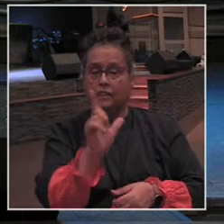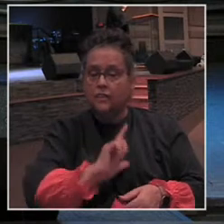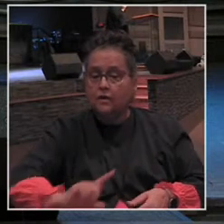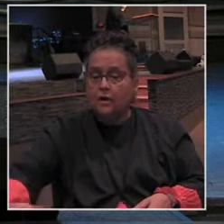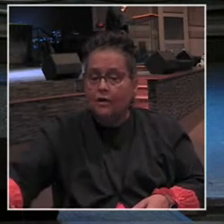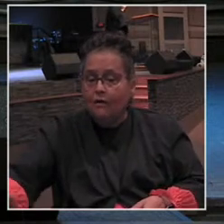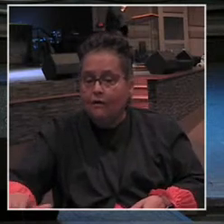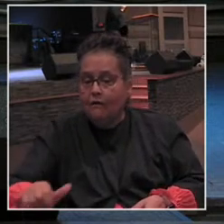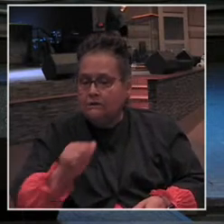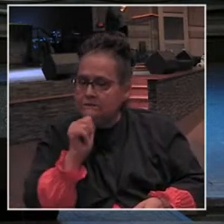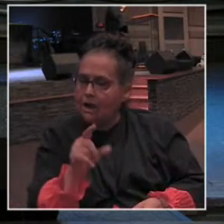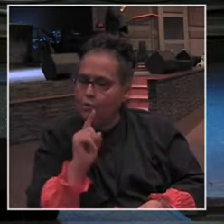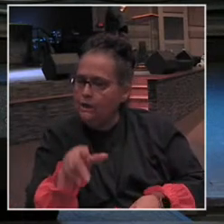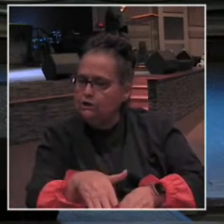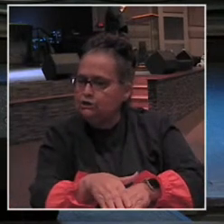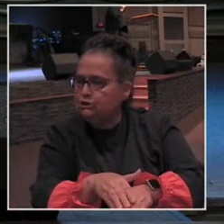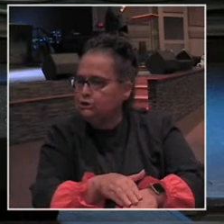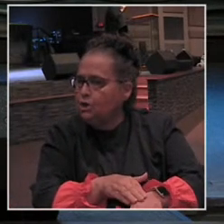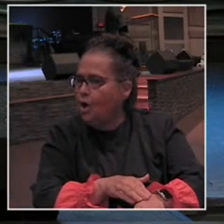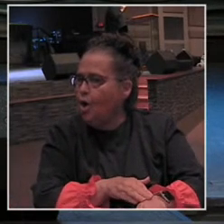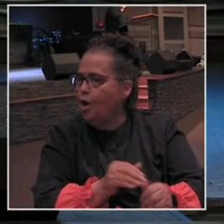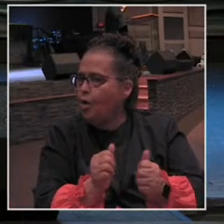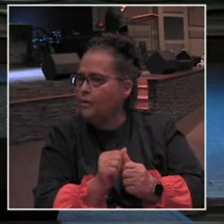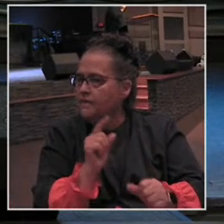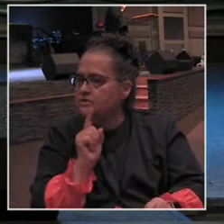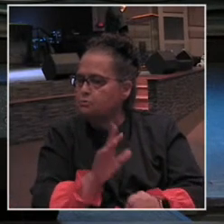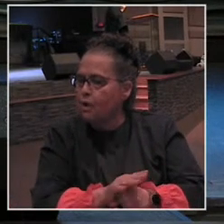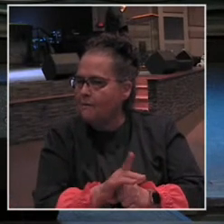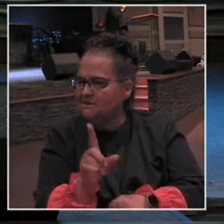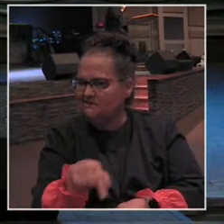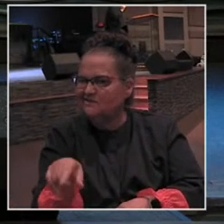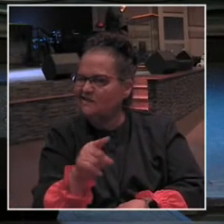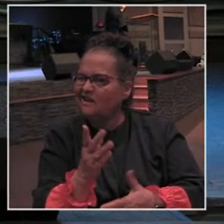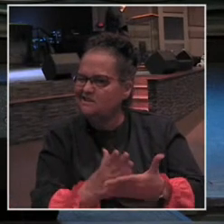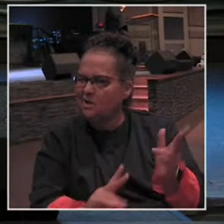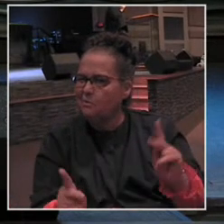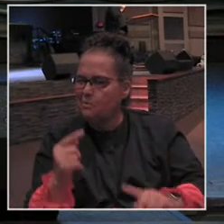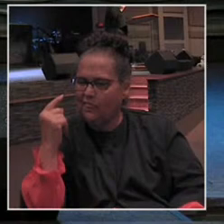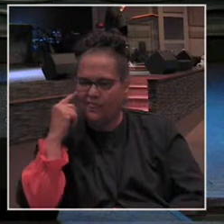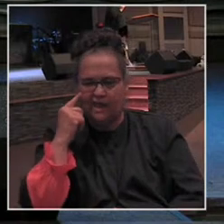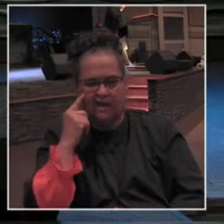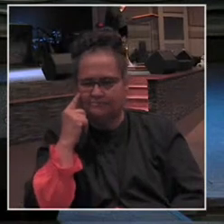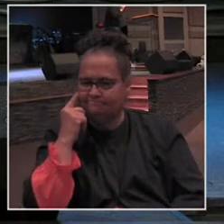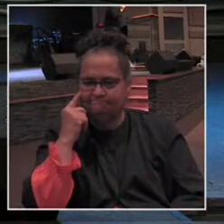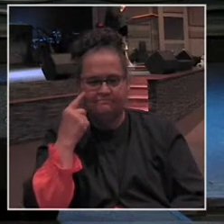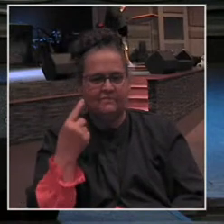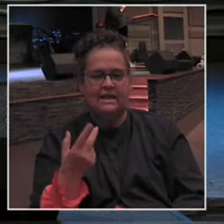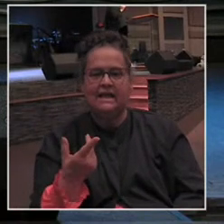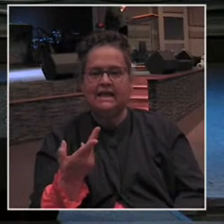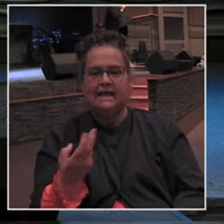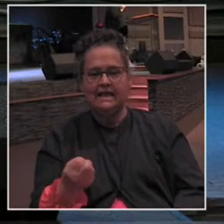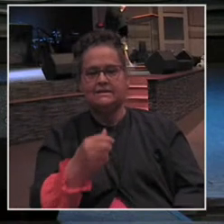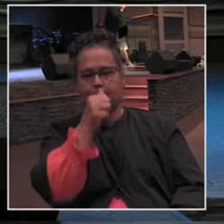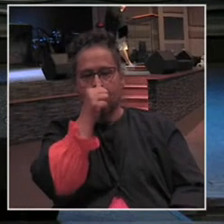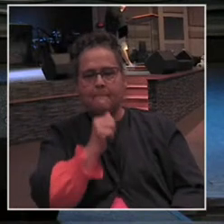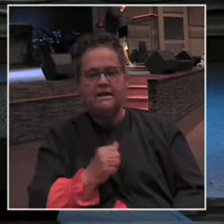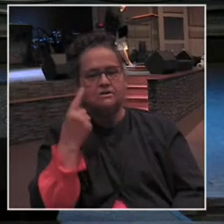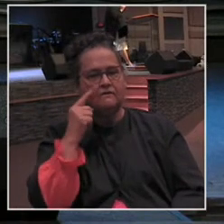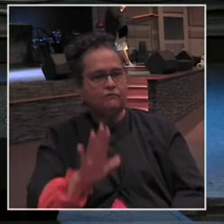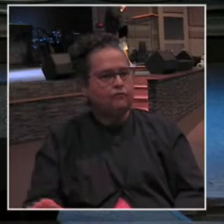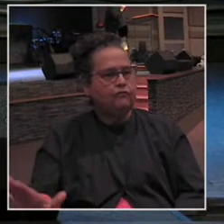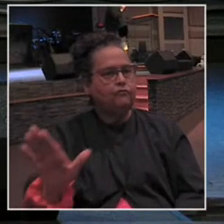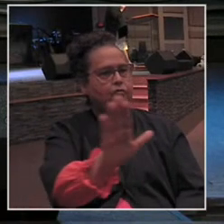isn't really being slow about his promise, as some people think. No, he's being patient for your